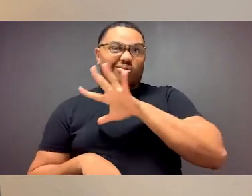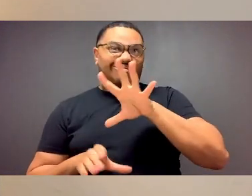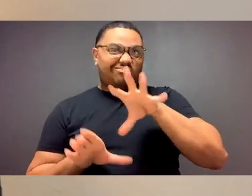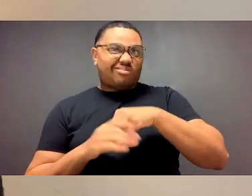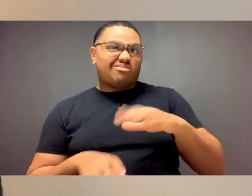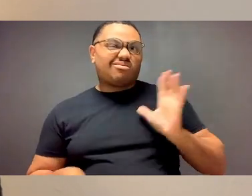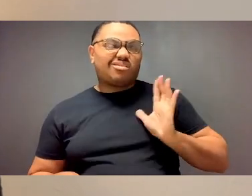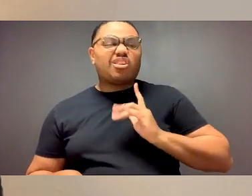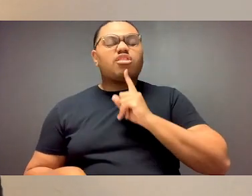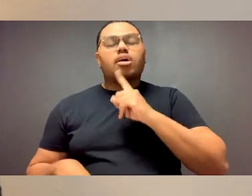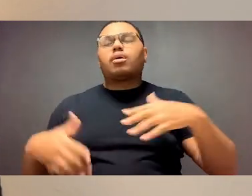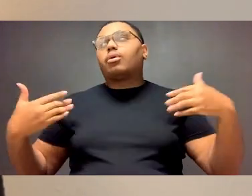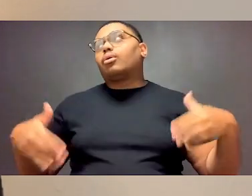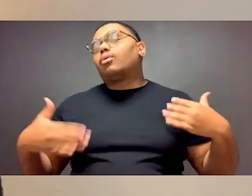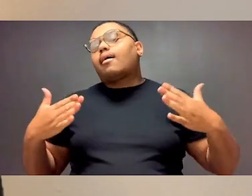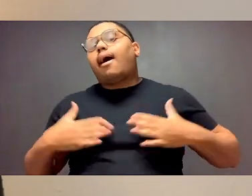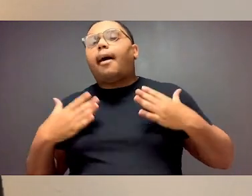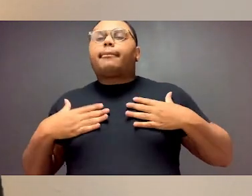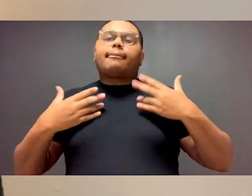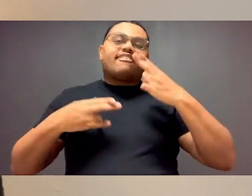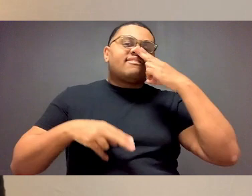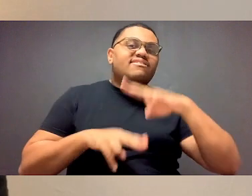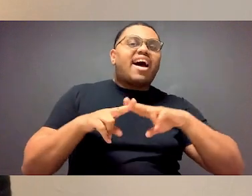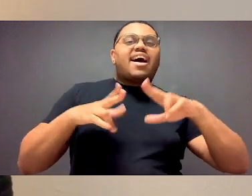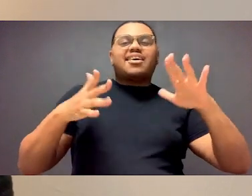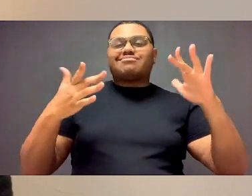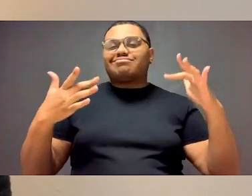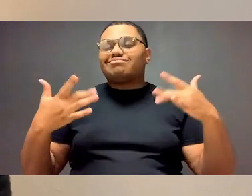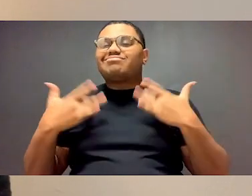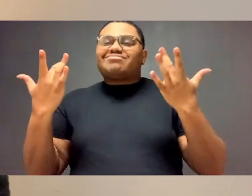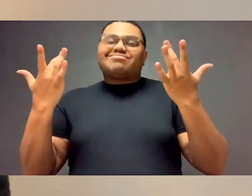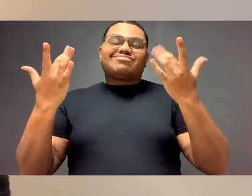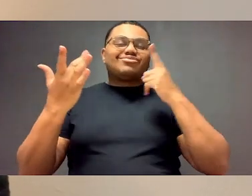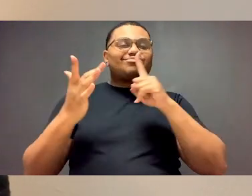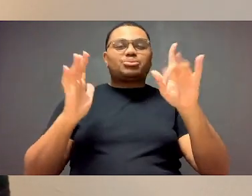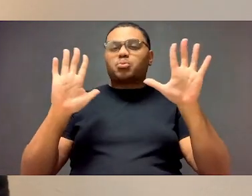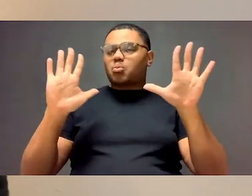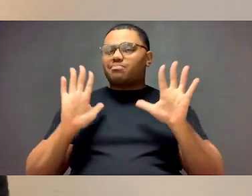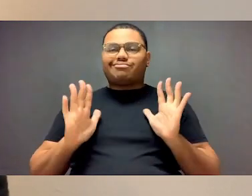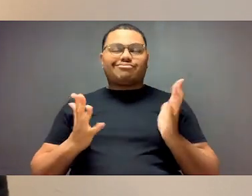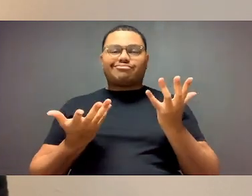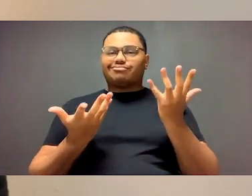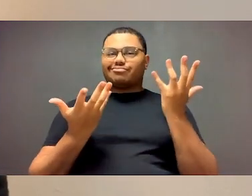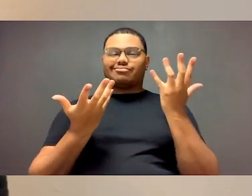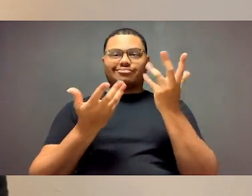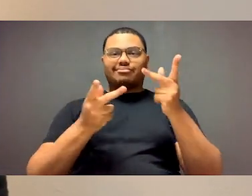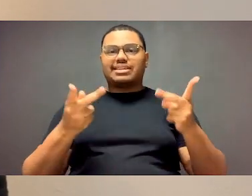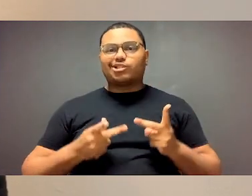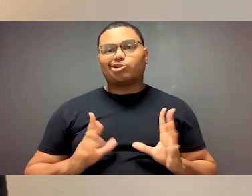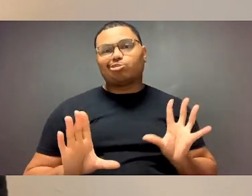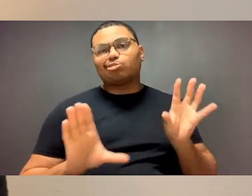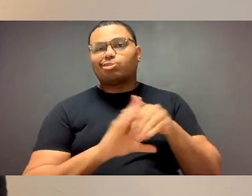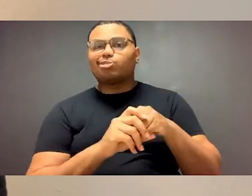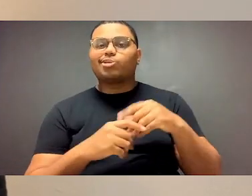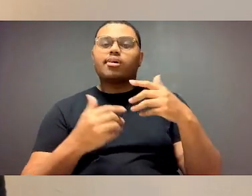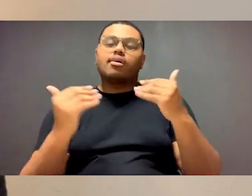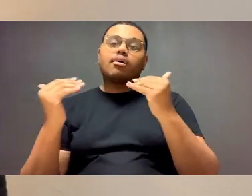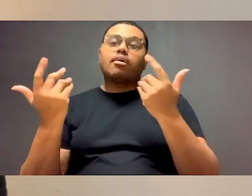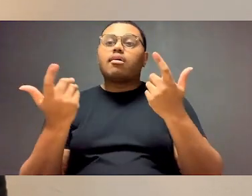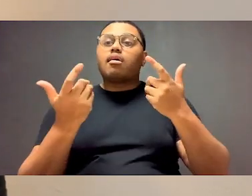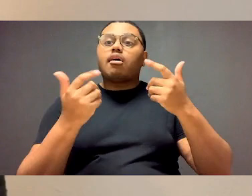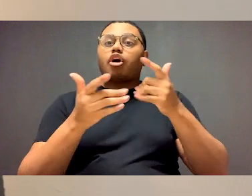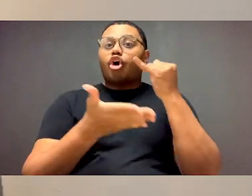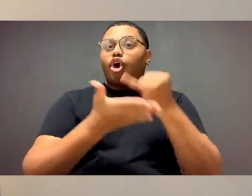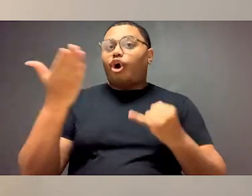fun celebration and a beautiful place to convene with fellow art makers and to discuss aesthetics in our Latine theater